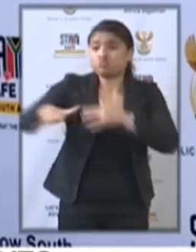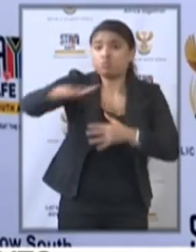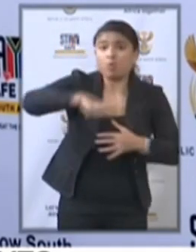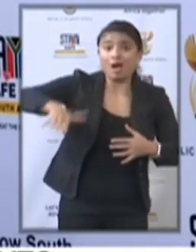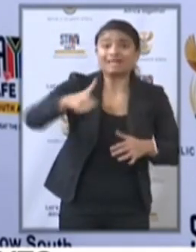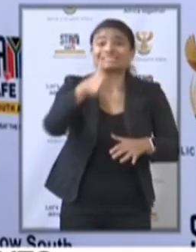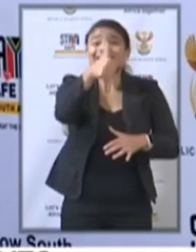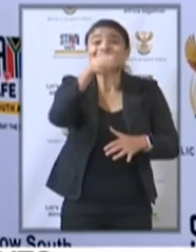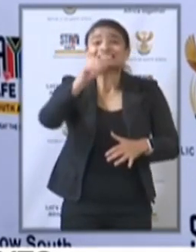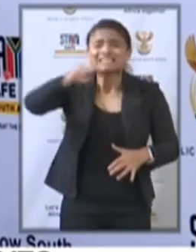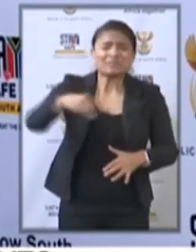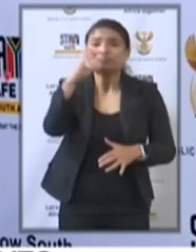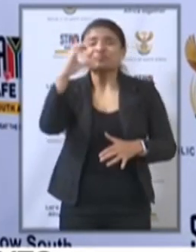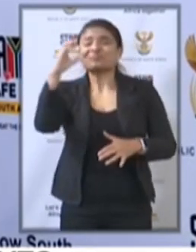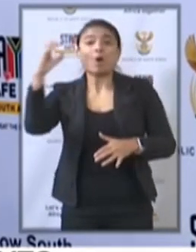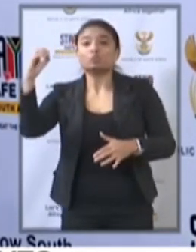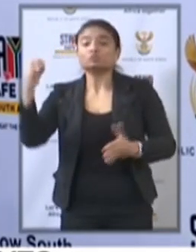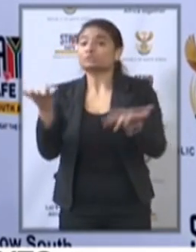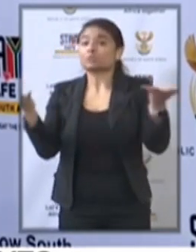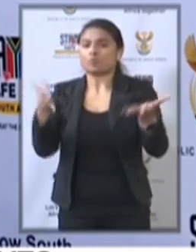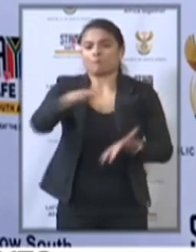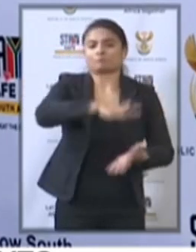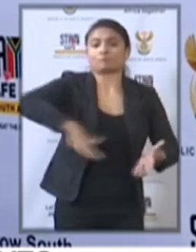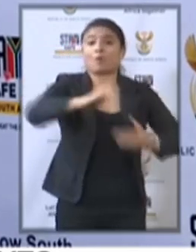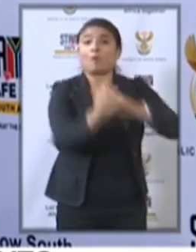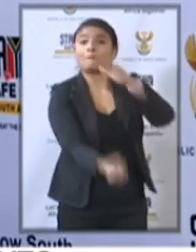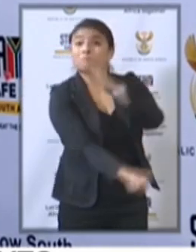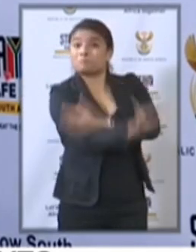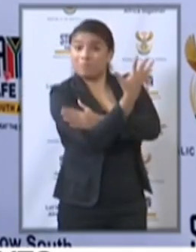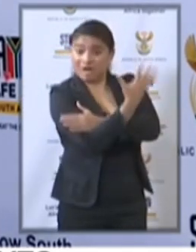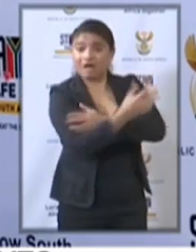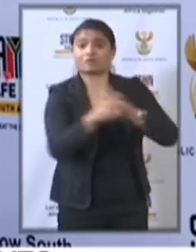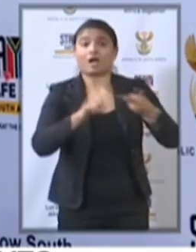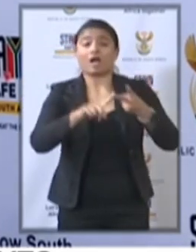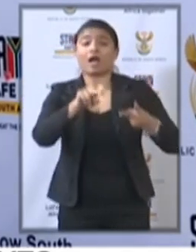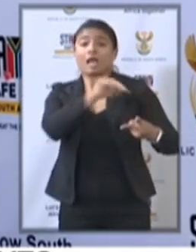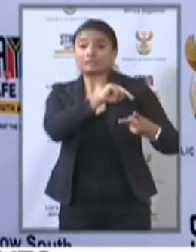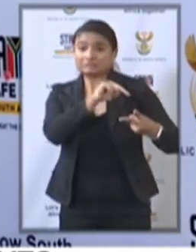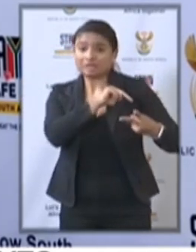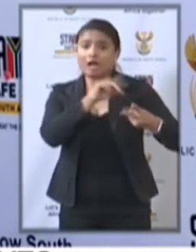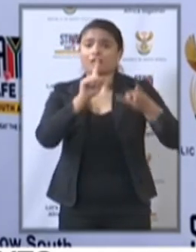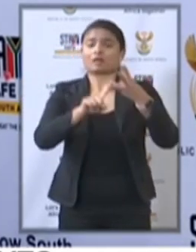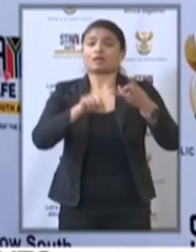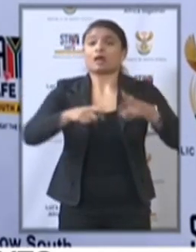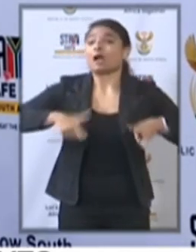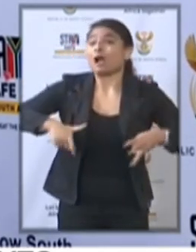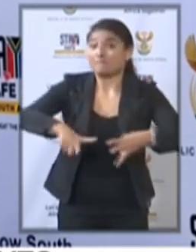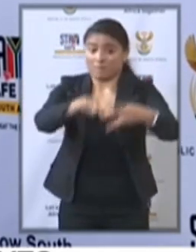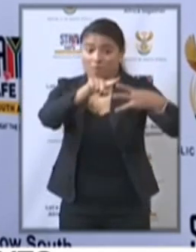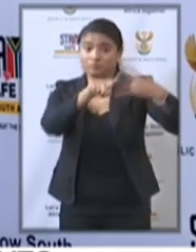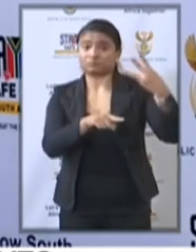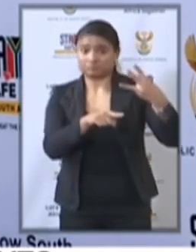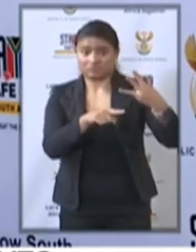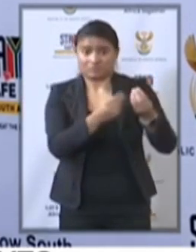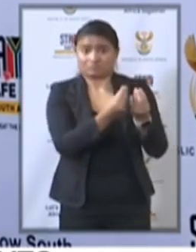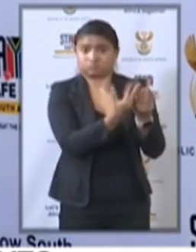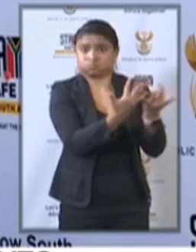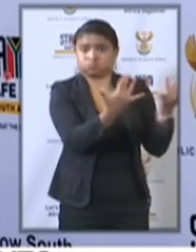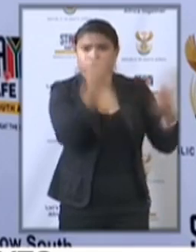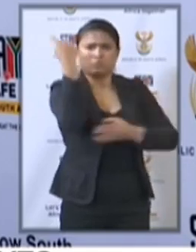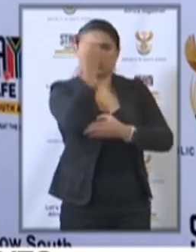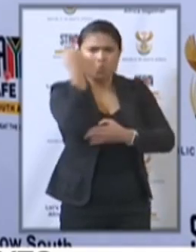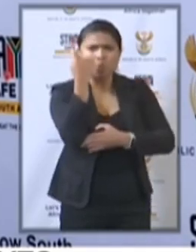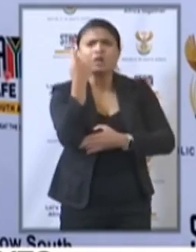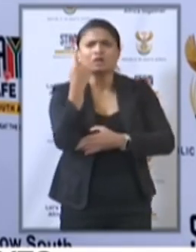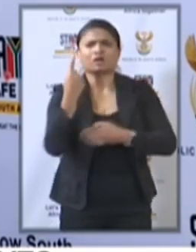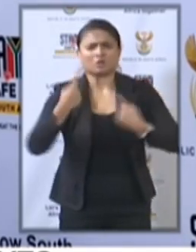and KwaZulu-Natal. This we use and will greatly help in tracking the virus